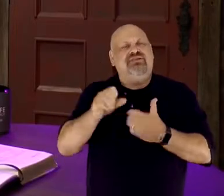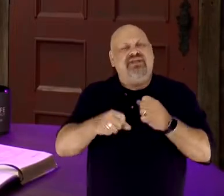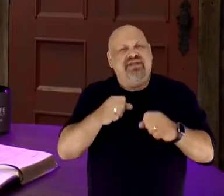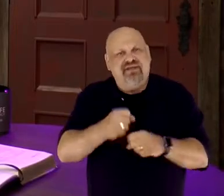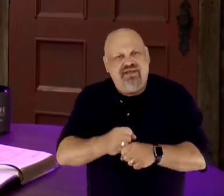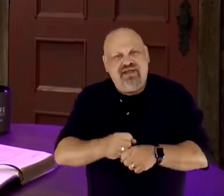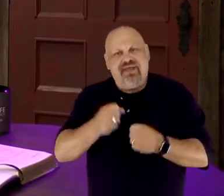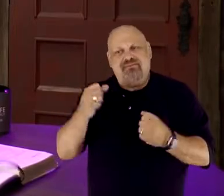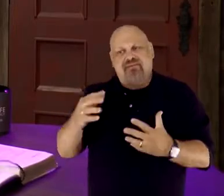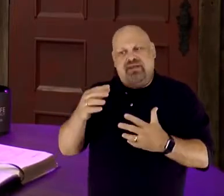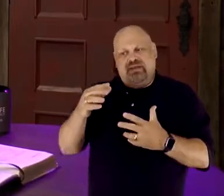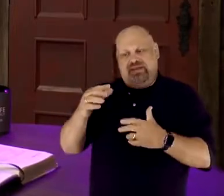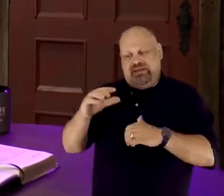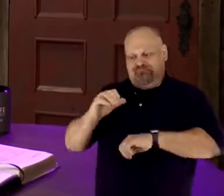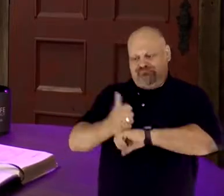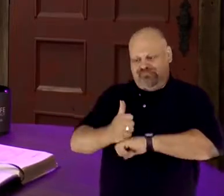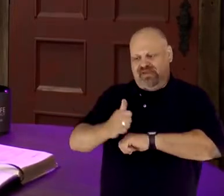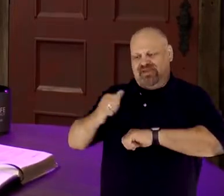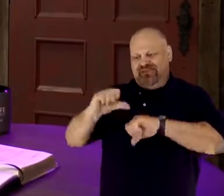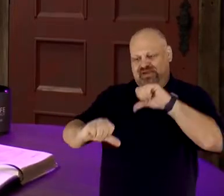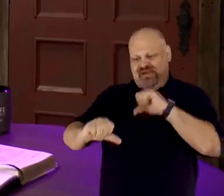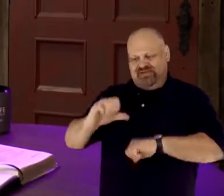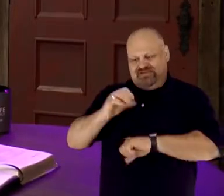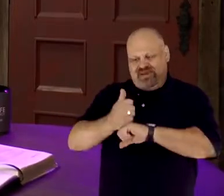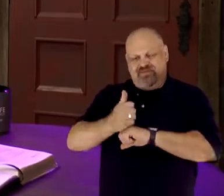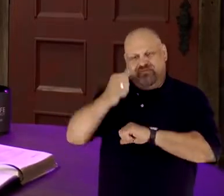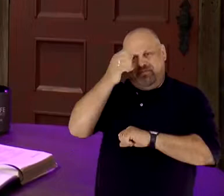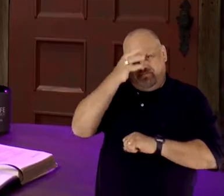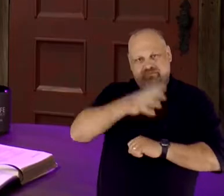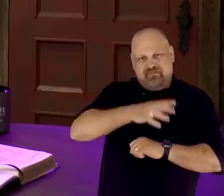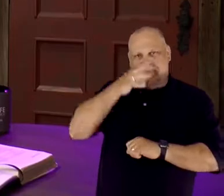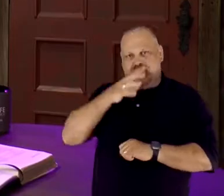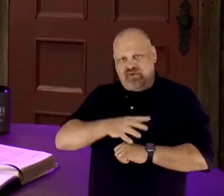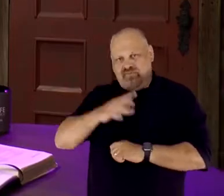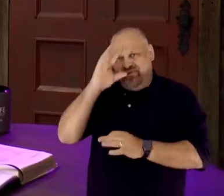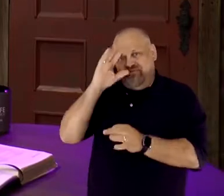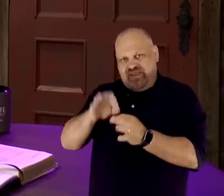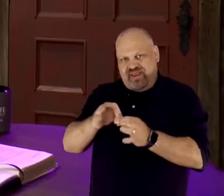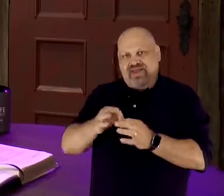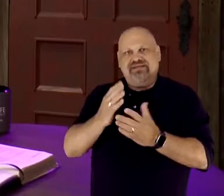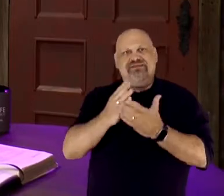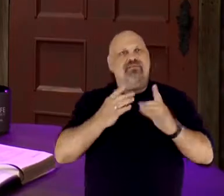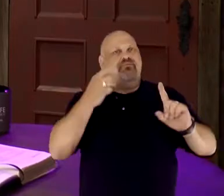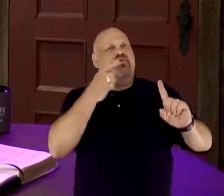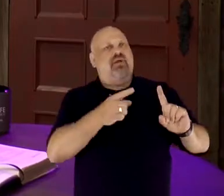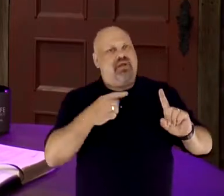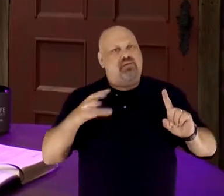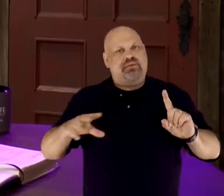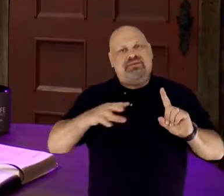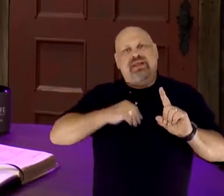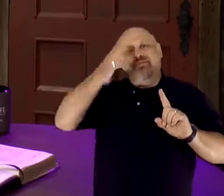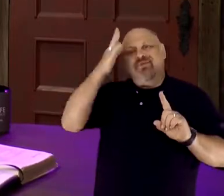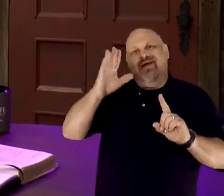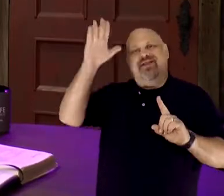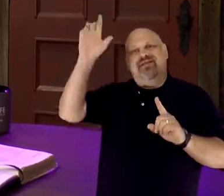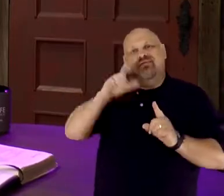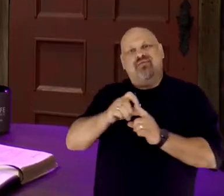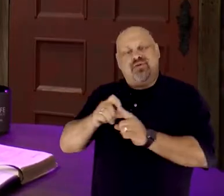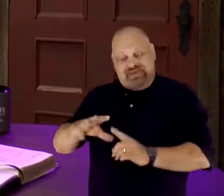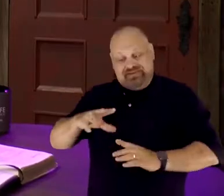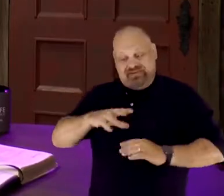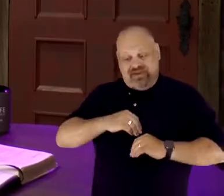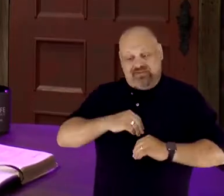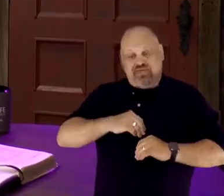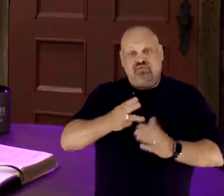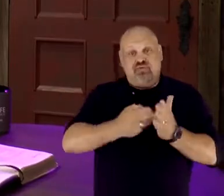women of faith. At some point, we must take God at His word and accept the uncompromising truth of His